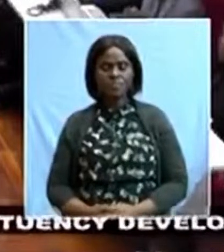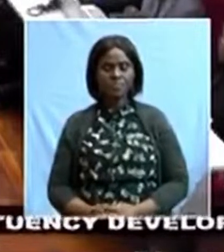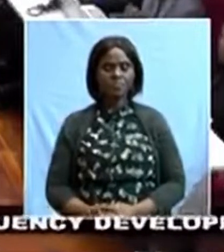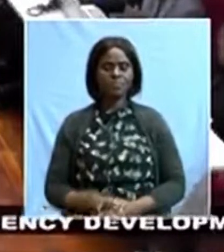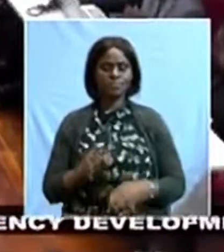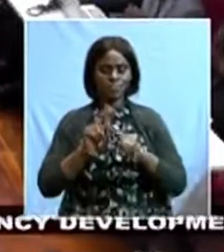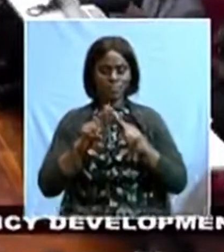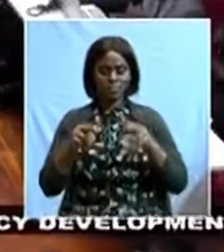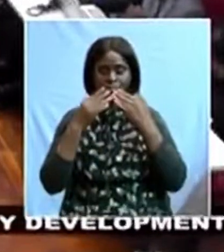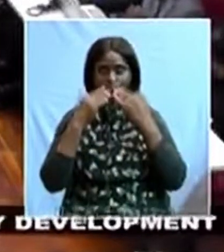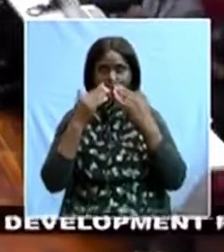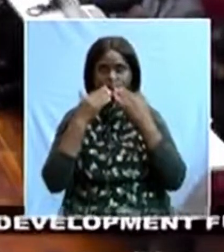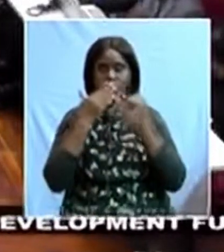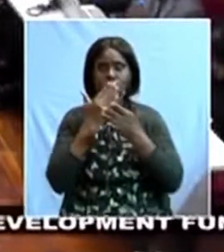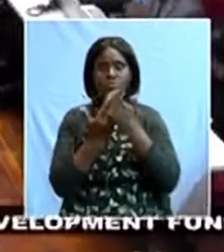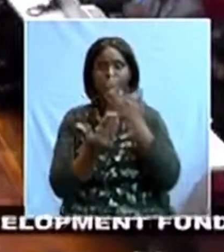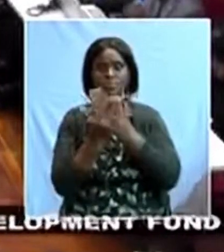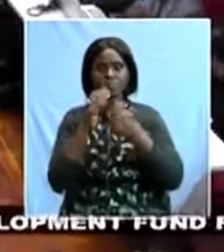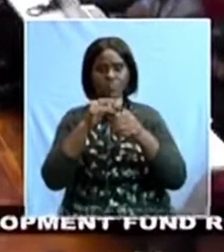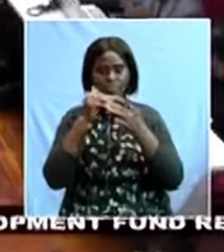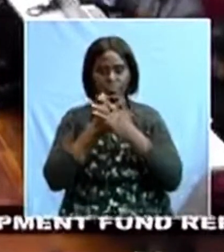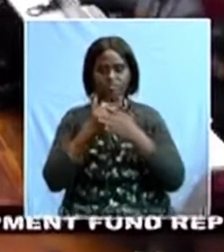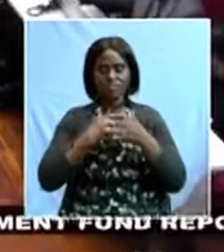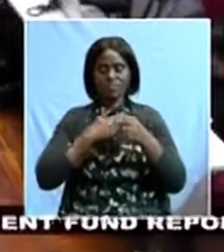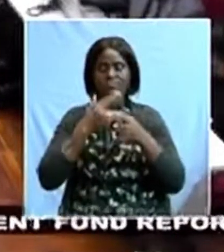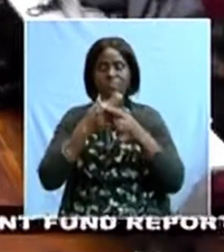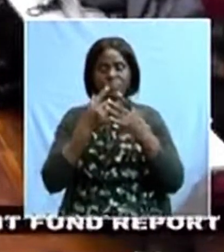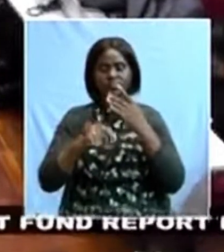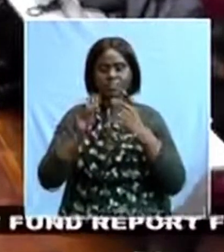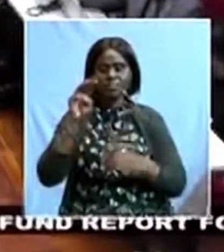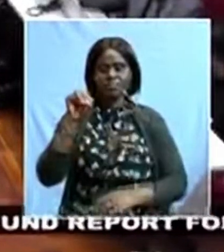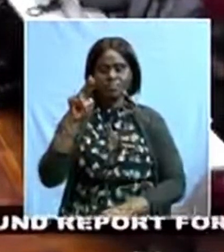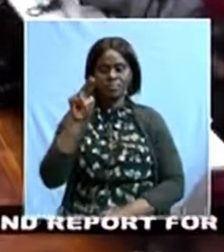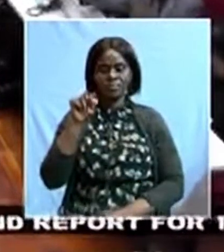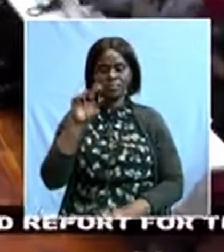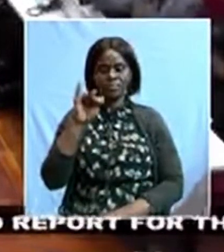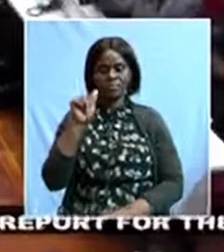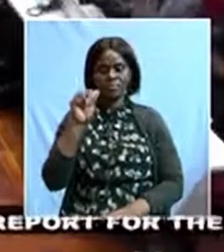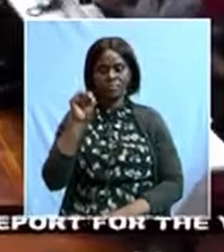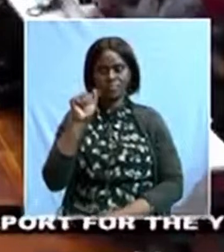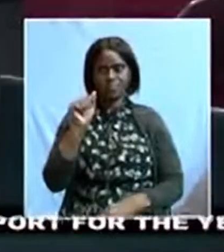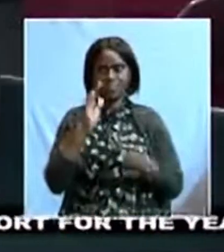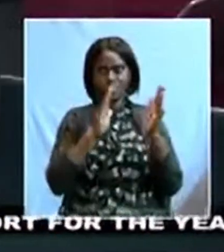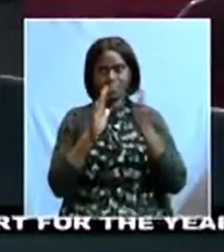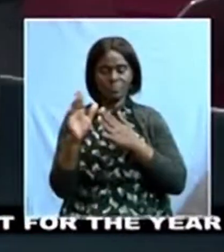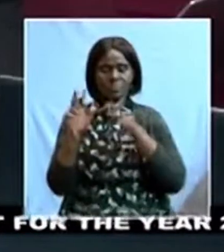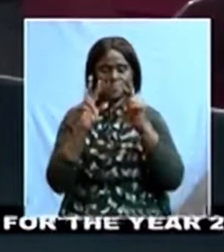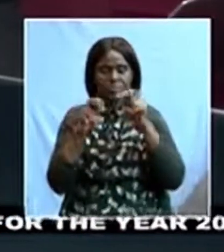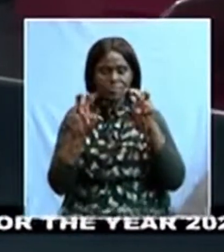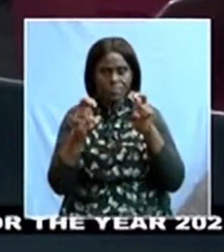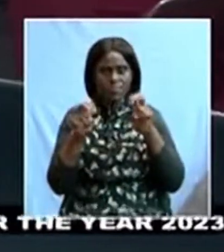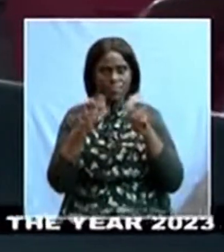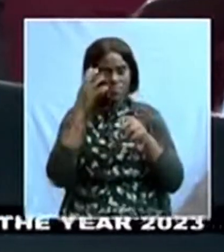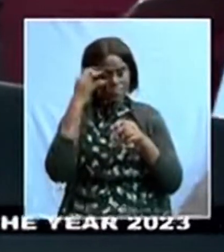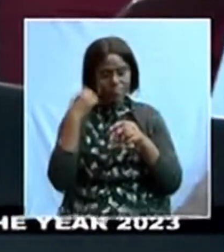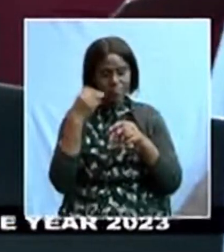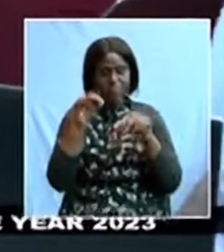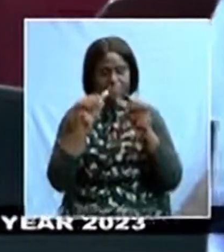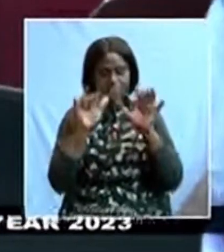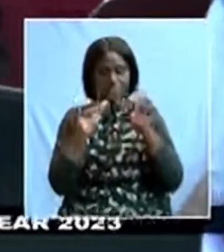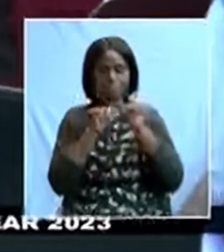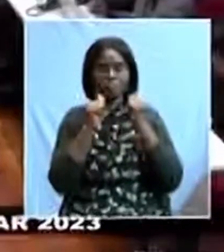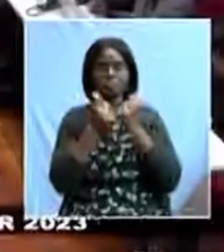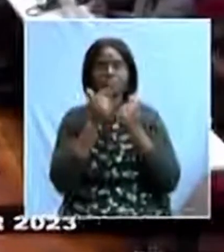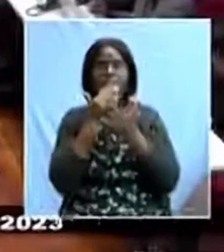you, Chair. Good morning, everyone. My name is Simon Munyama from the Planning and Research Department, Office of the Auditor General.